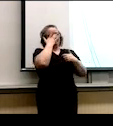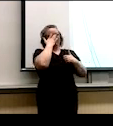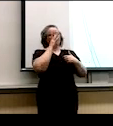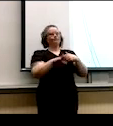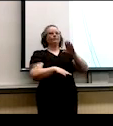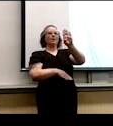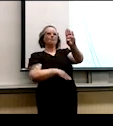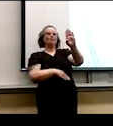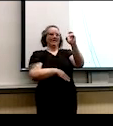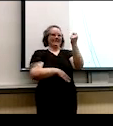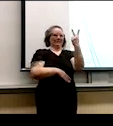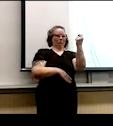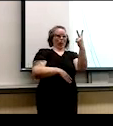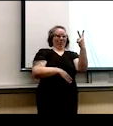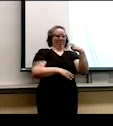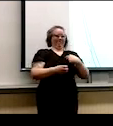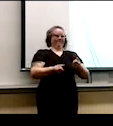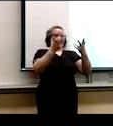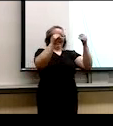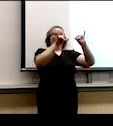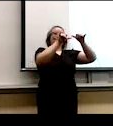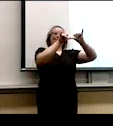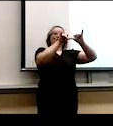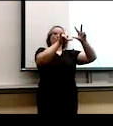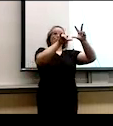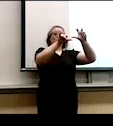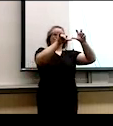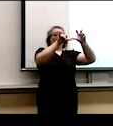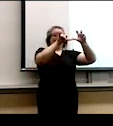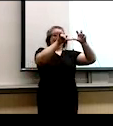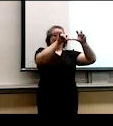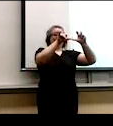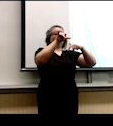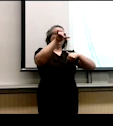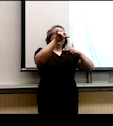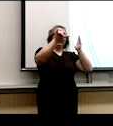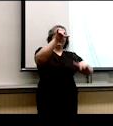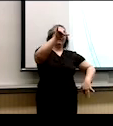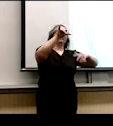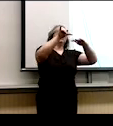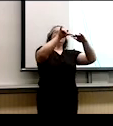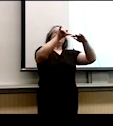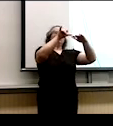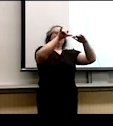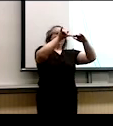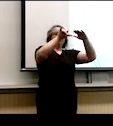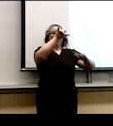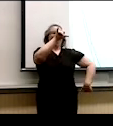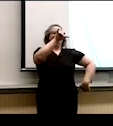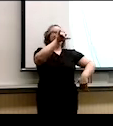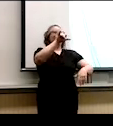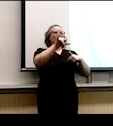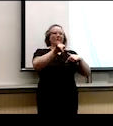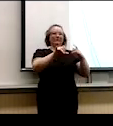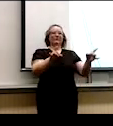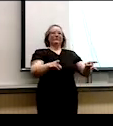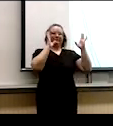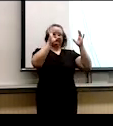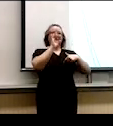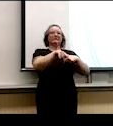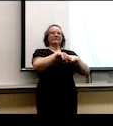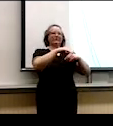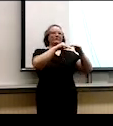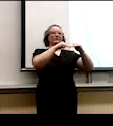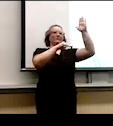Treat before it gets to clinical symptoms. So keep it above 300, and hearing